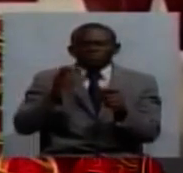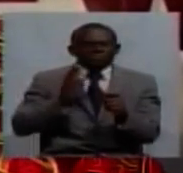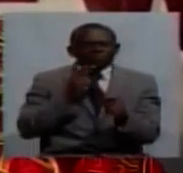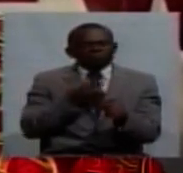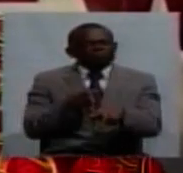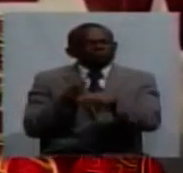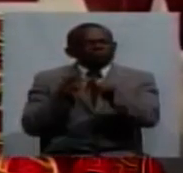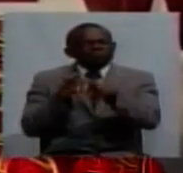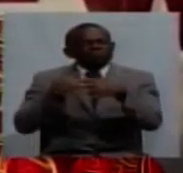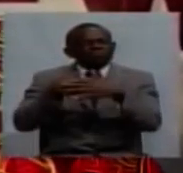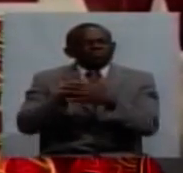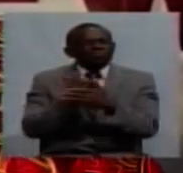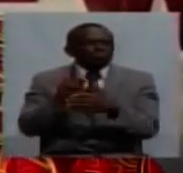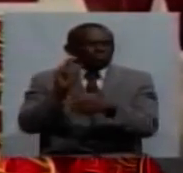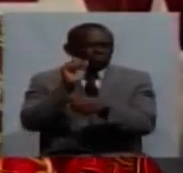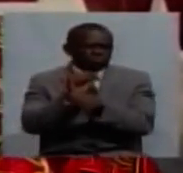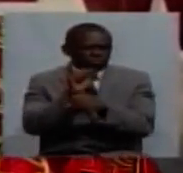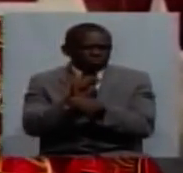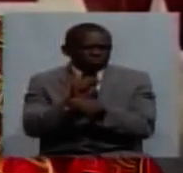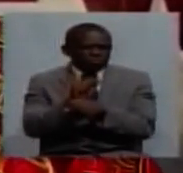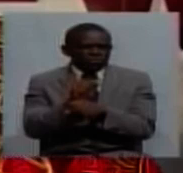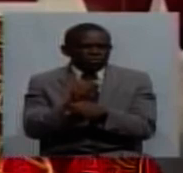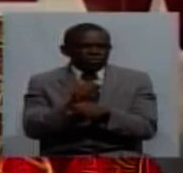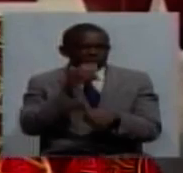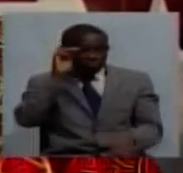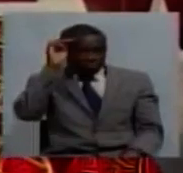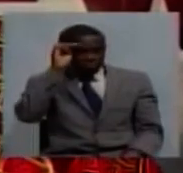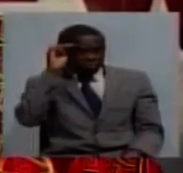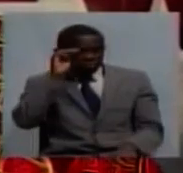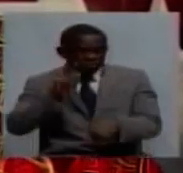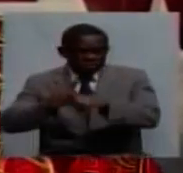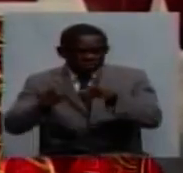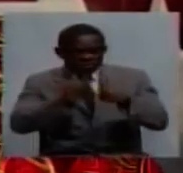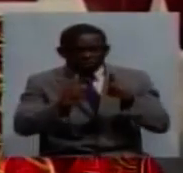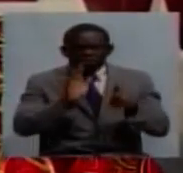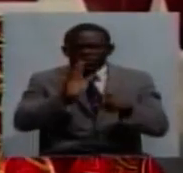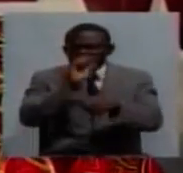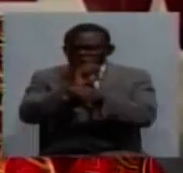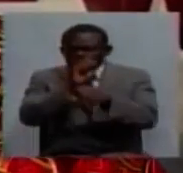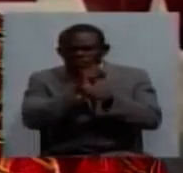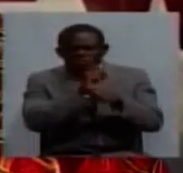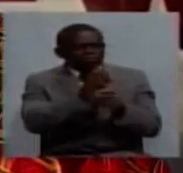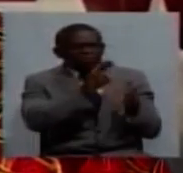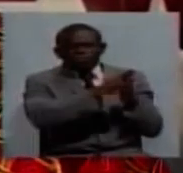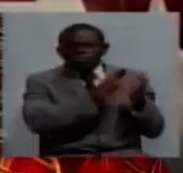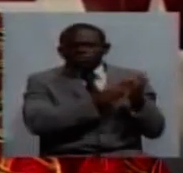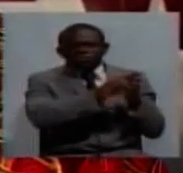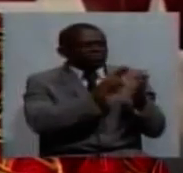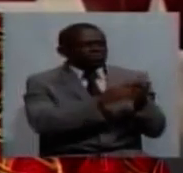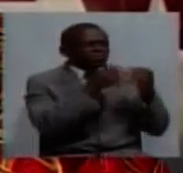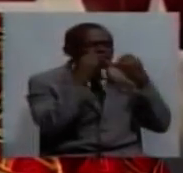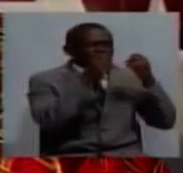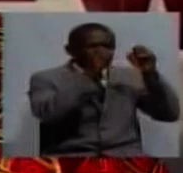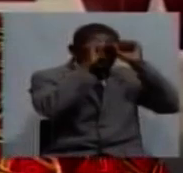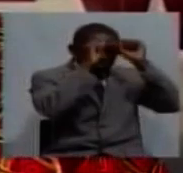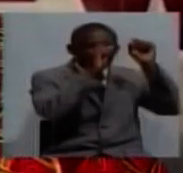with ministries reporting to the president, I think that has sent a message that the leader of this country wants things done, and he wants a